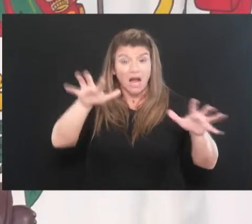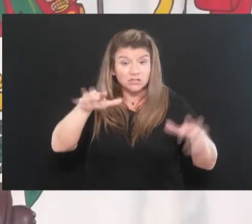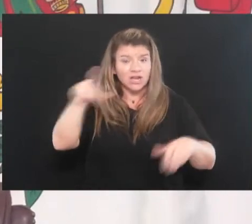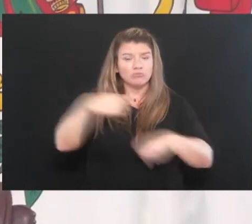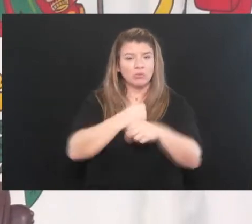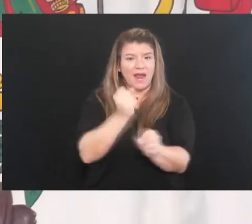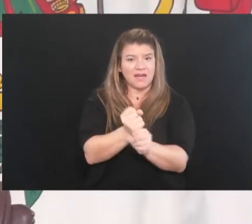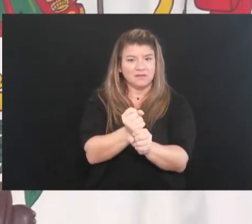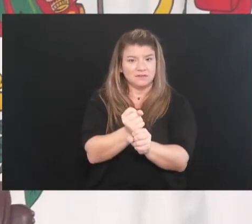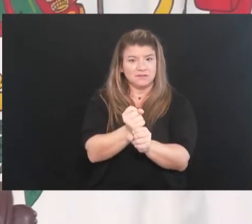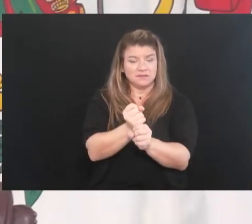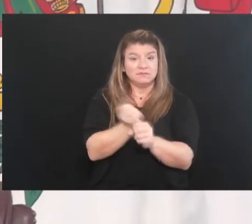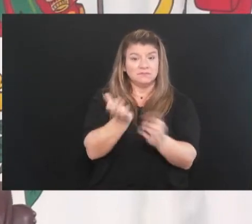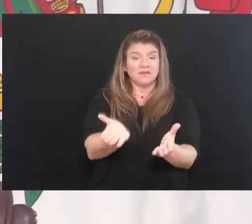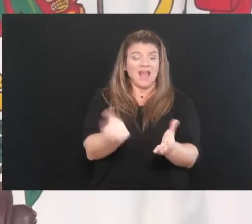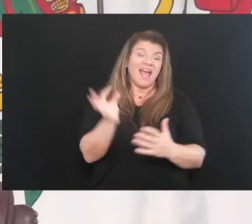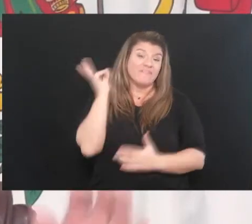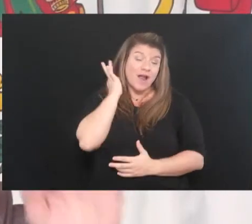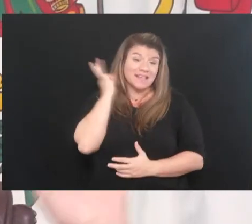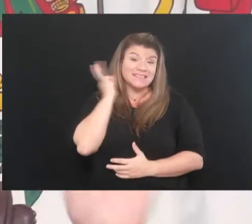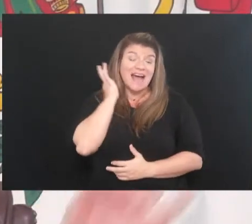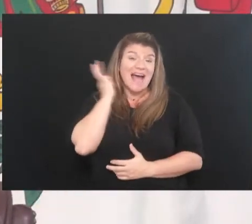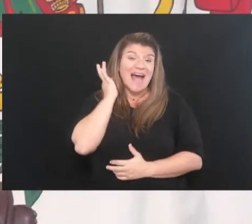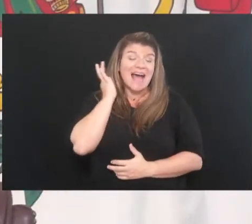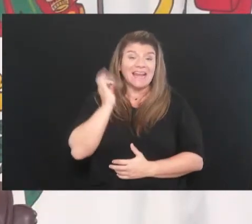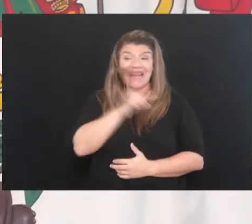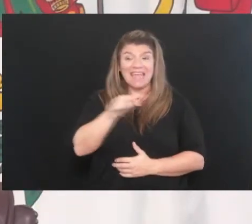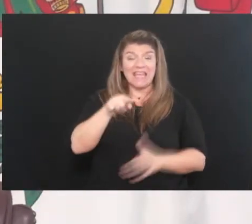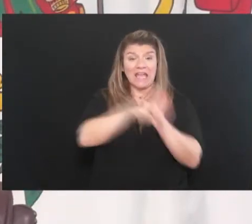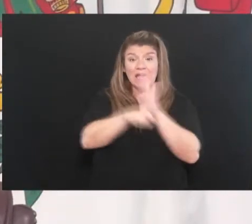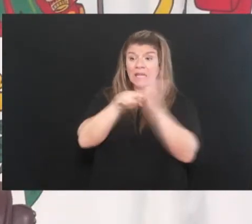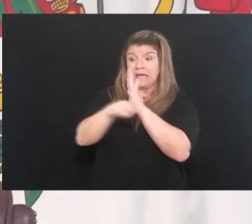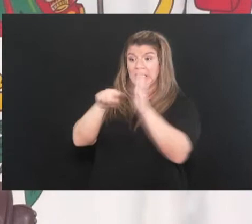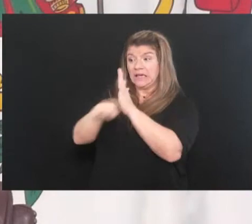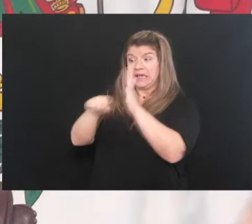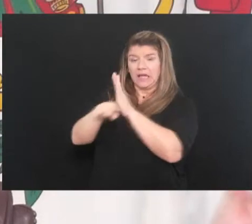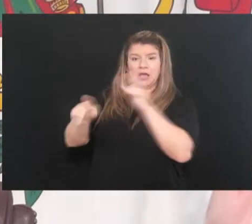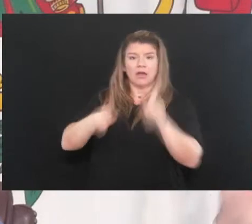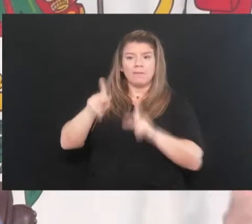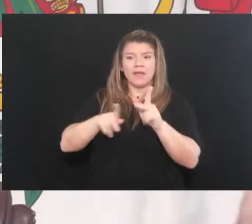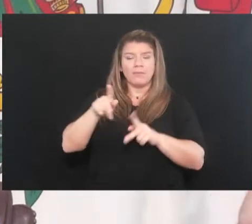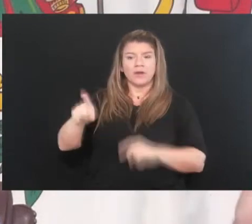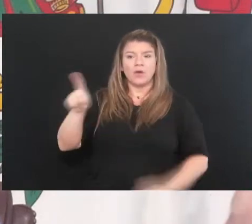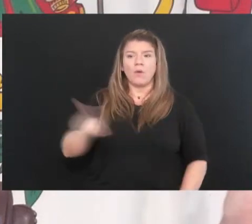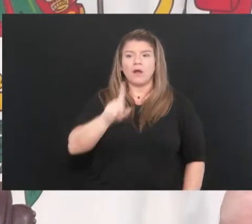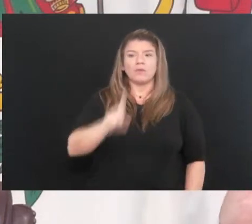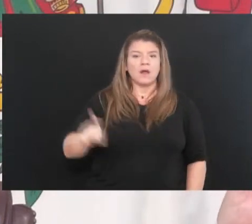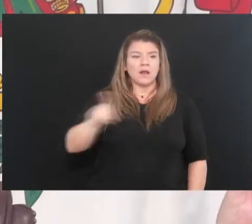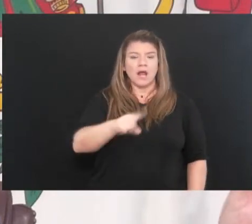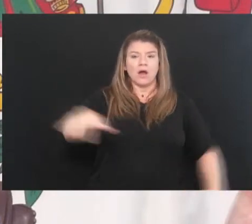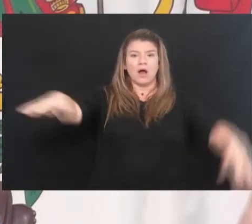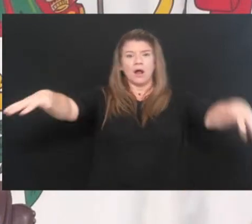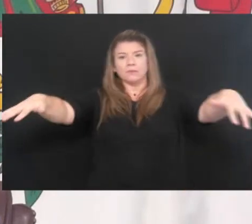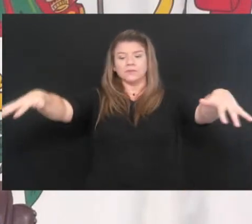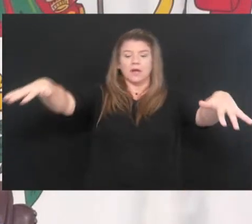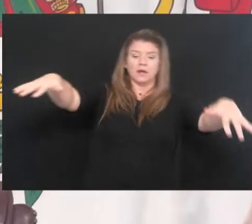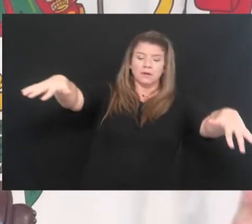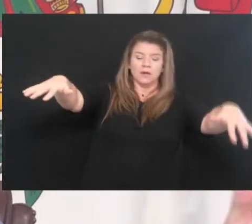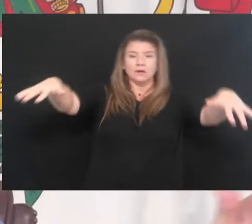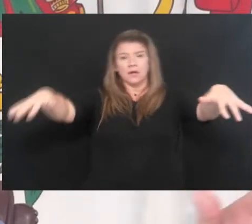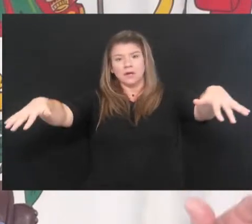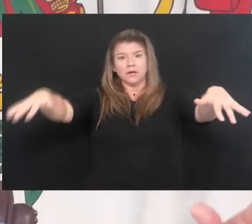created. And Frankenstein went through killing people. And he walked, he had his arms out, and he just boom,